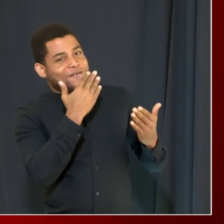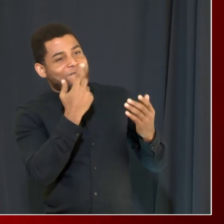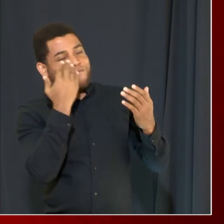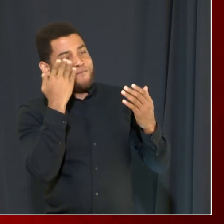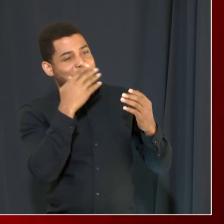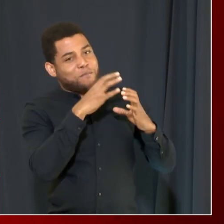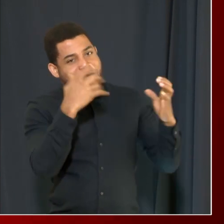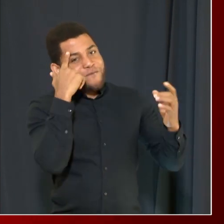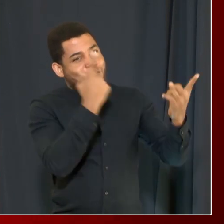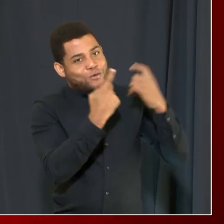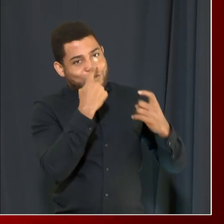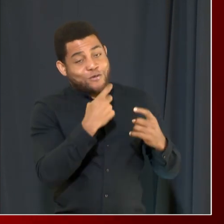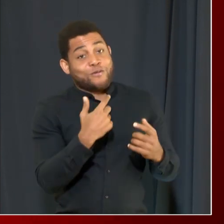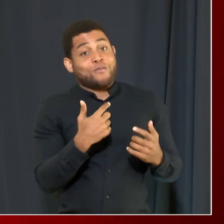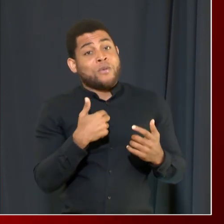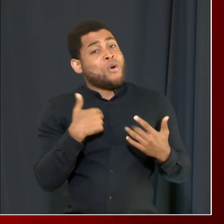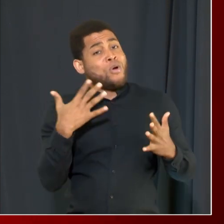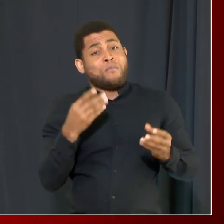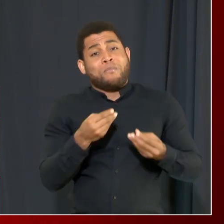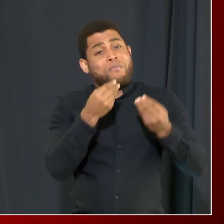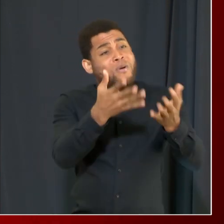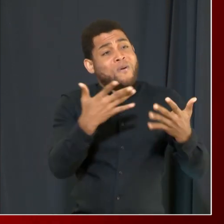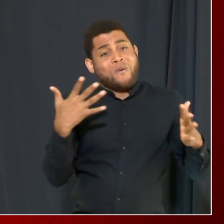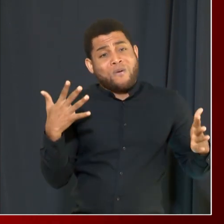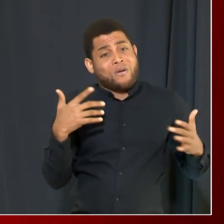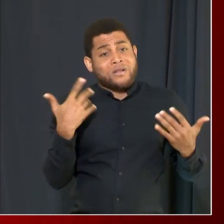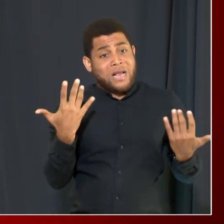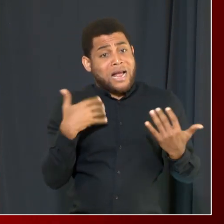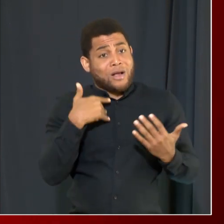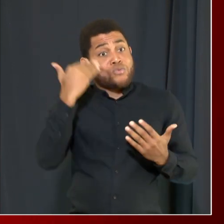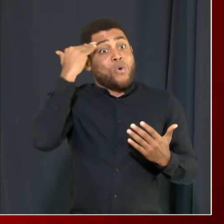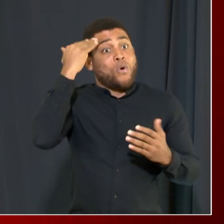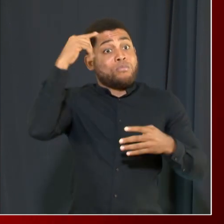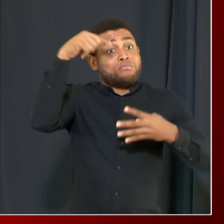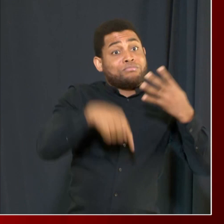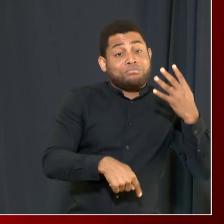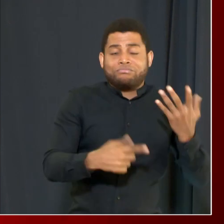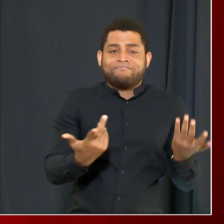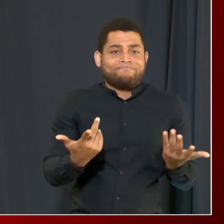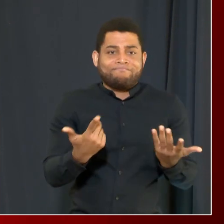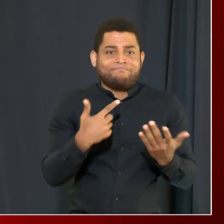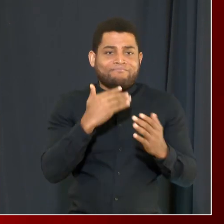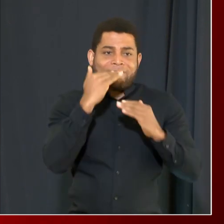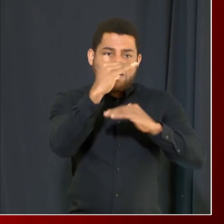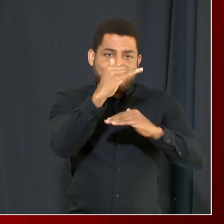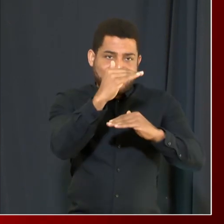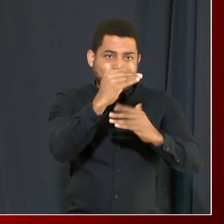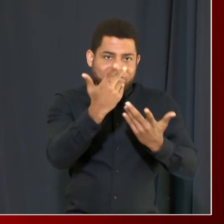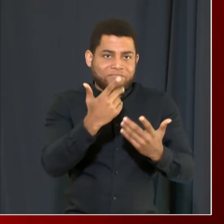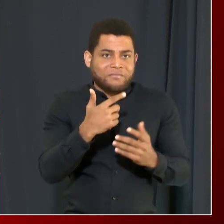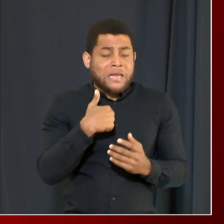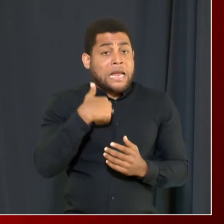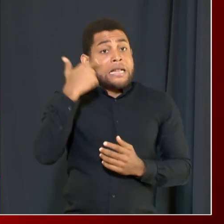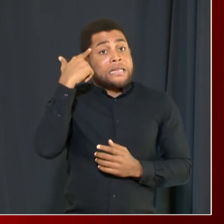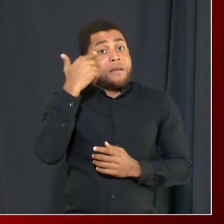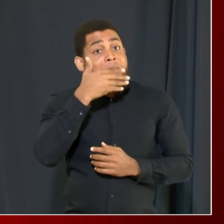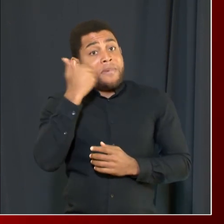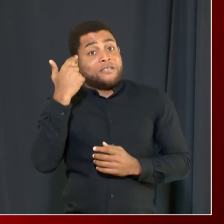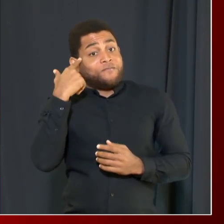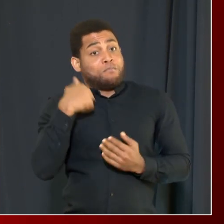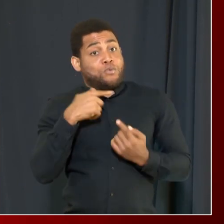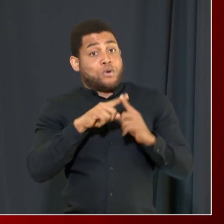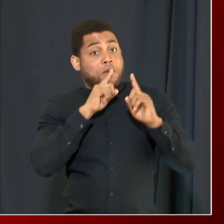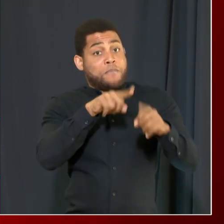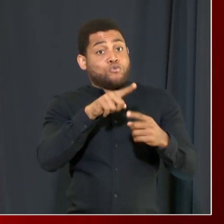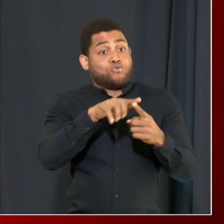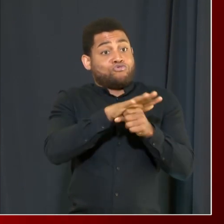for you preliminarily is what I know at this time. I think that it would be best for me to respond to the scene to make sure that I have